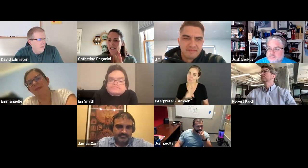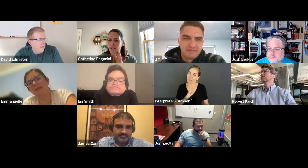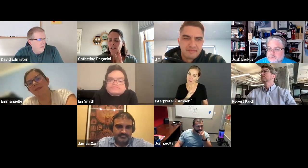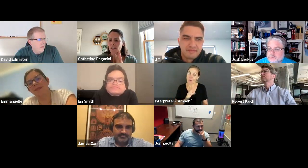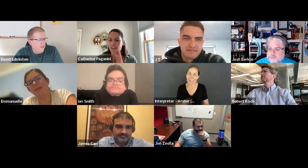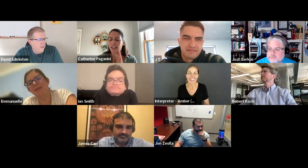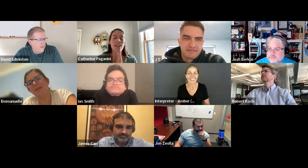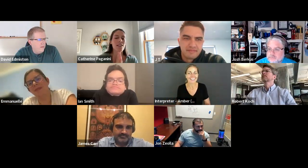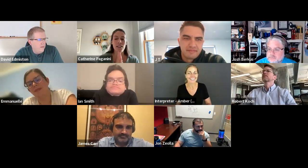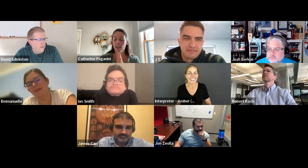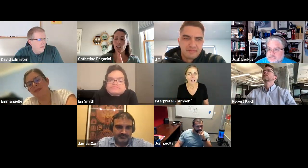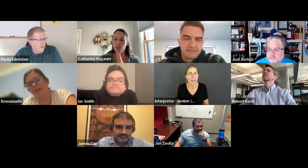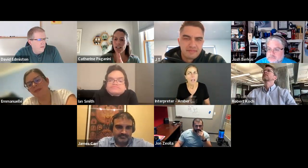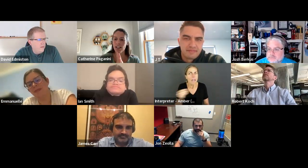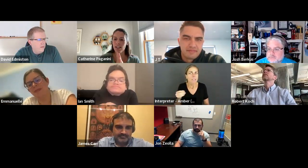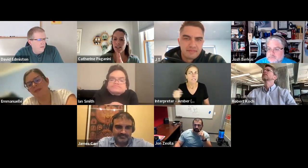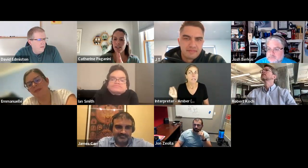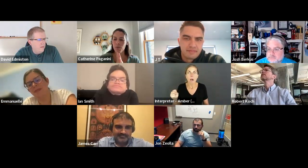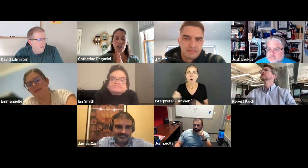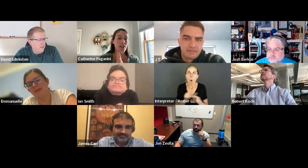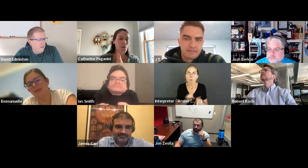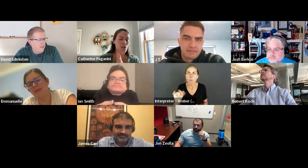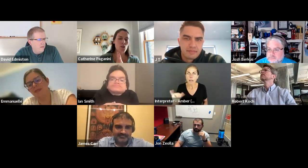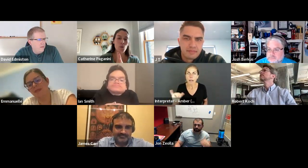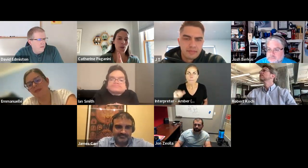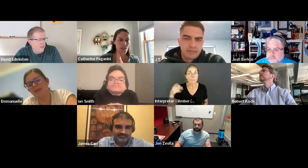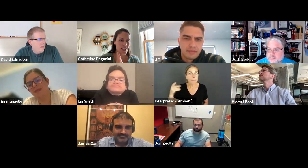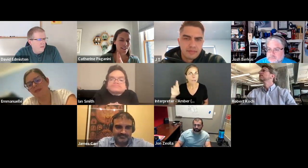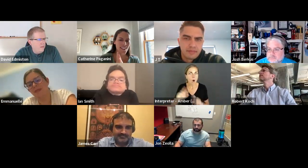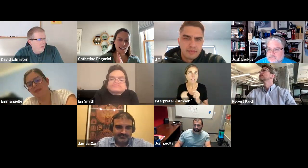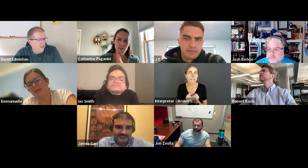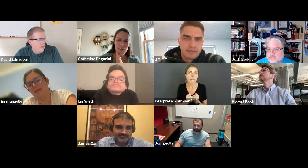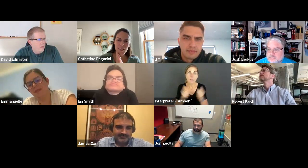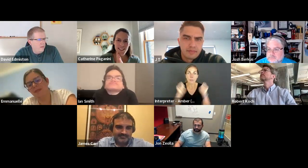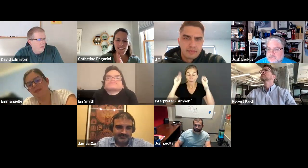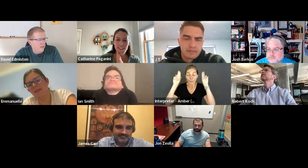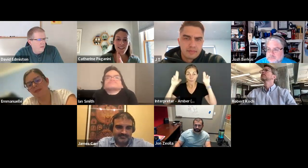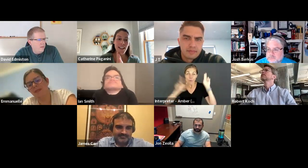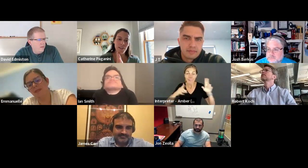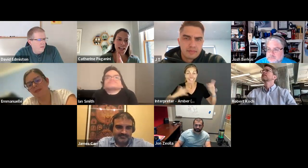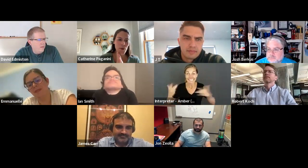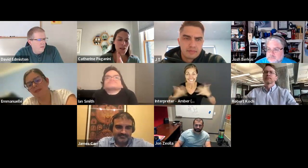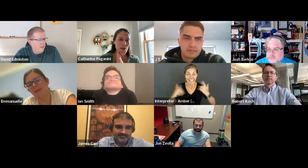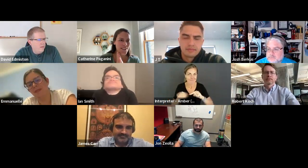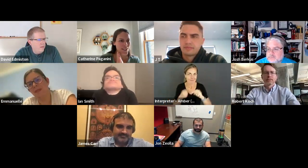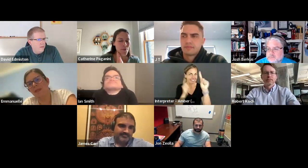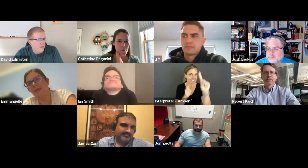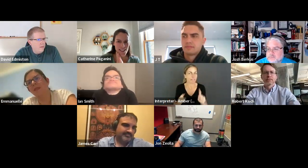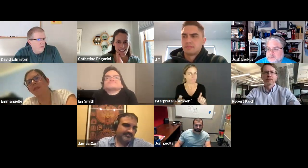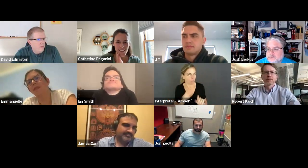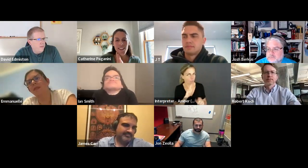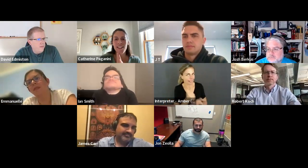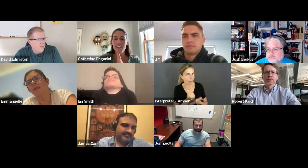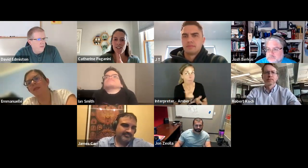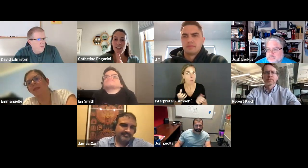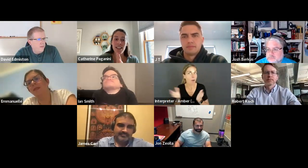And yeah, this also like the PR team is super excited about this initiative, and that really helps. I want to keep them